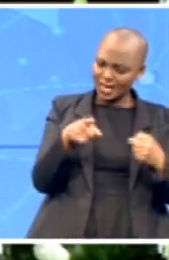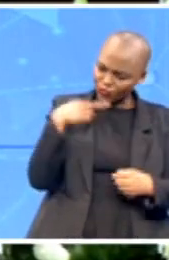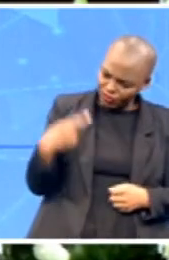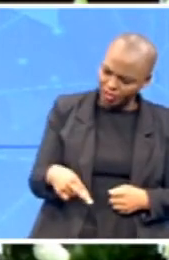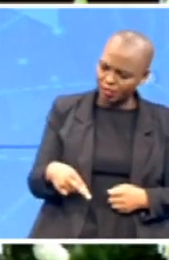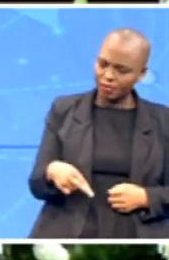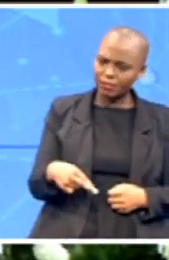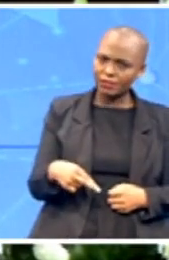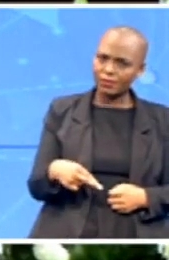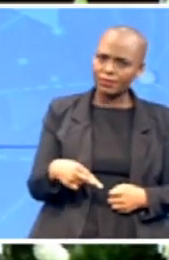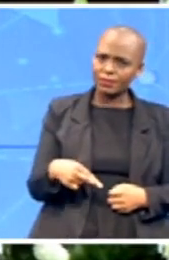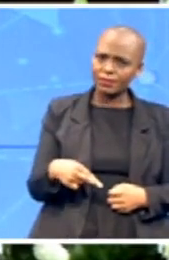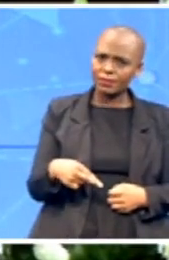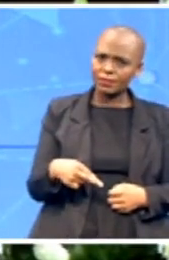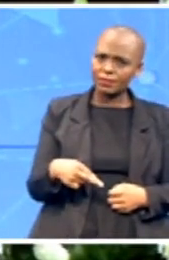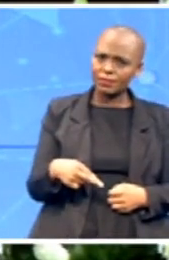Don't do this.